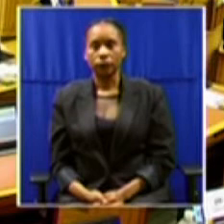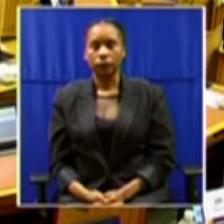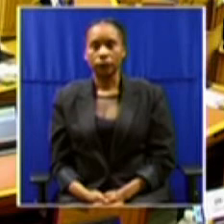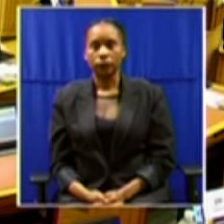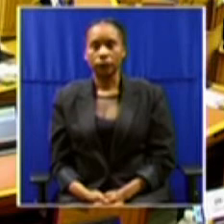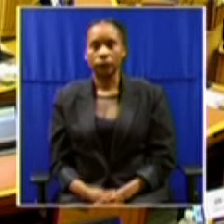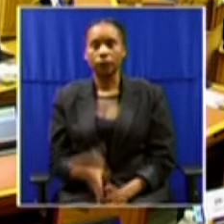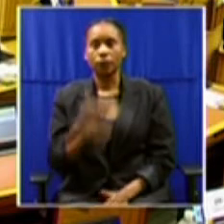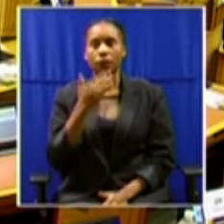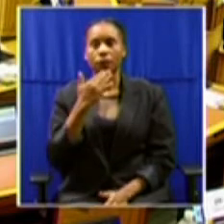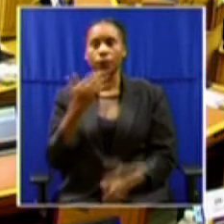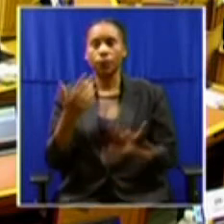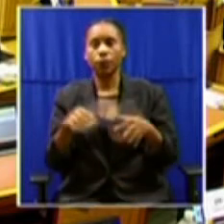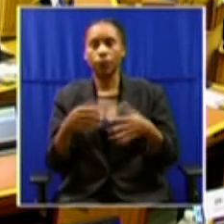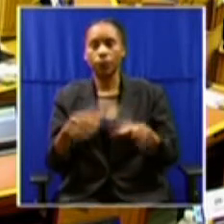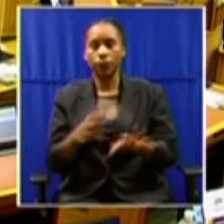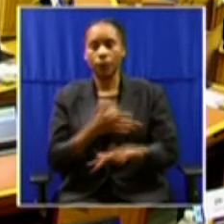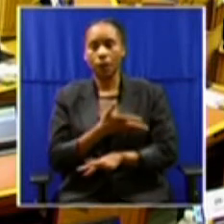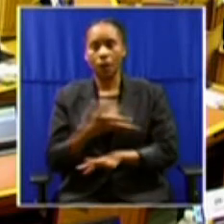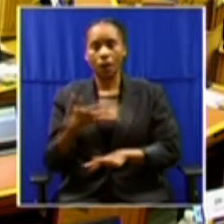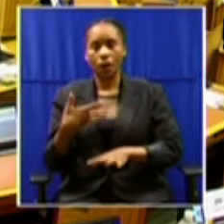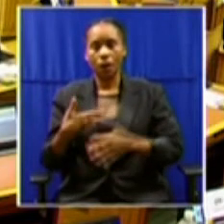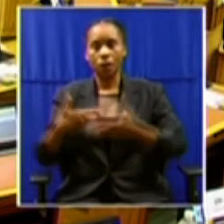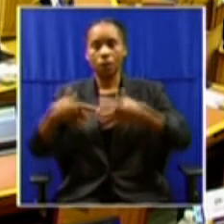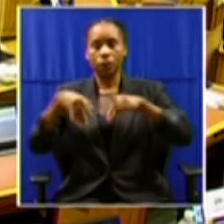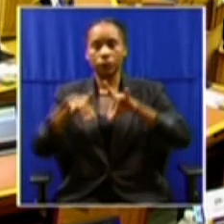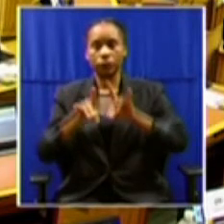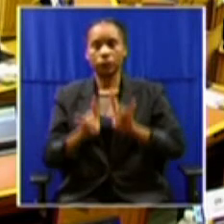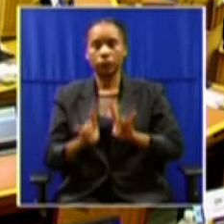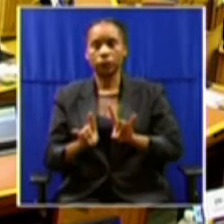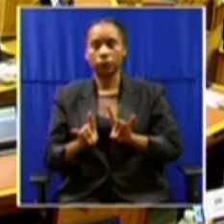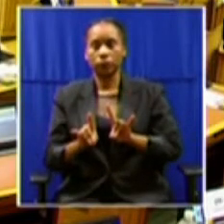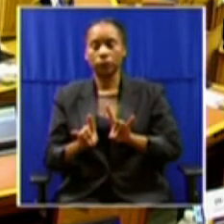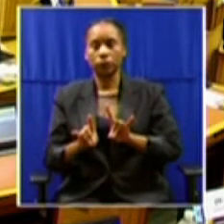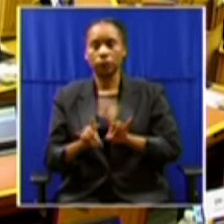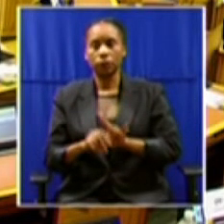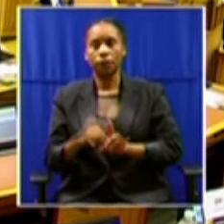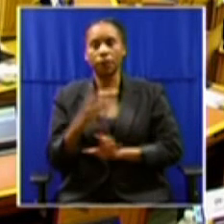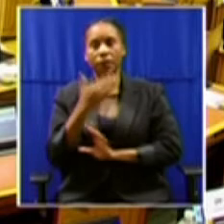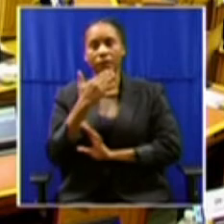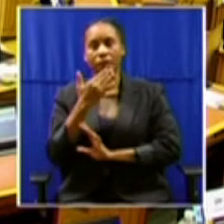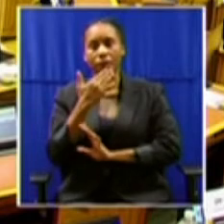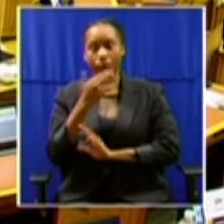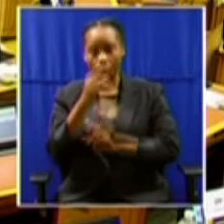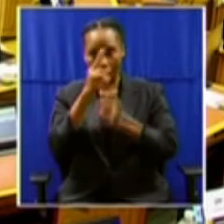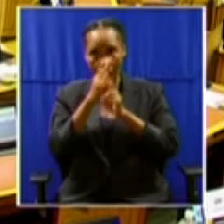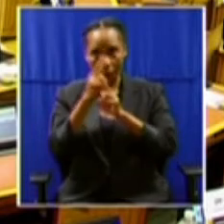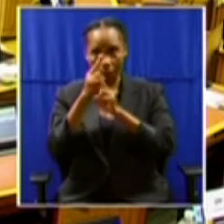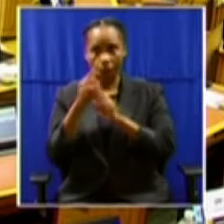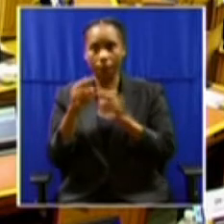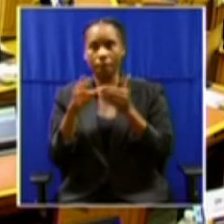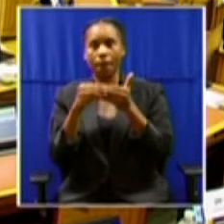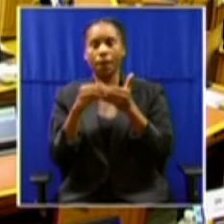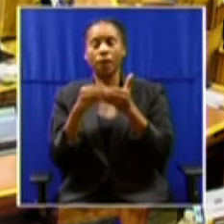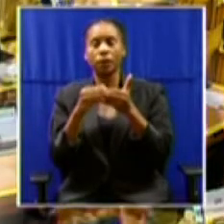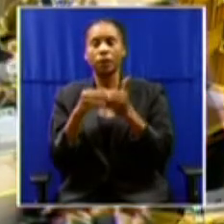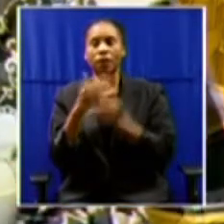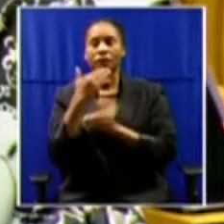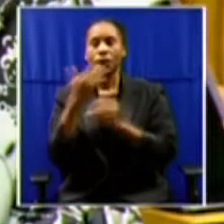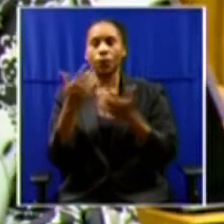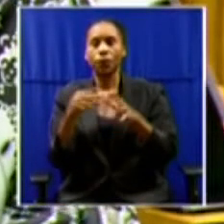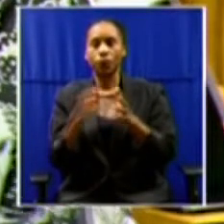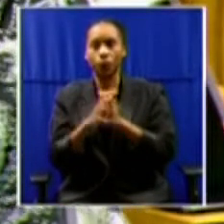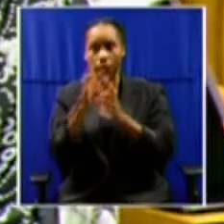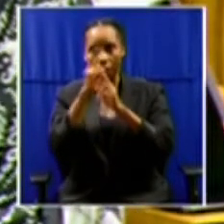Thank you very much, Madam Chair. And thank you, honorable members, and thank you, Honorable Murray, for